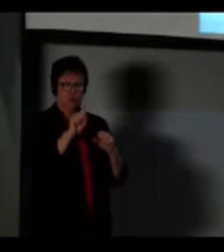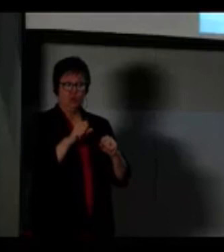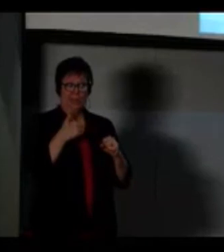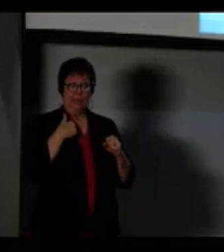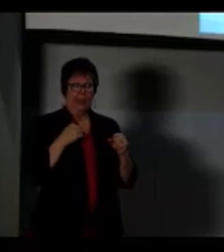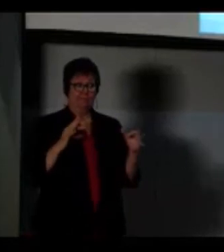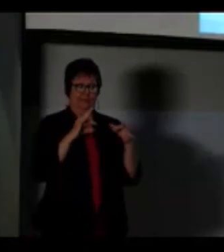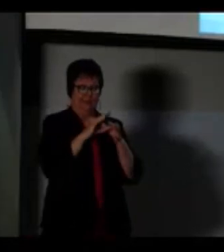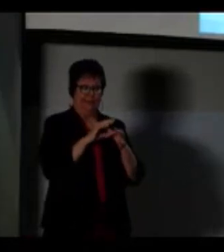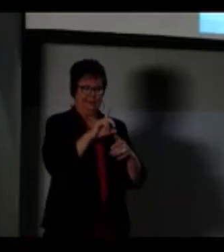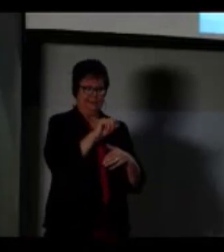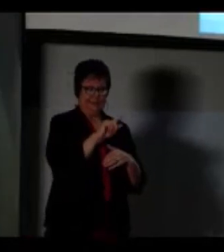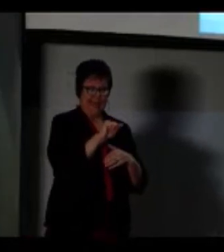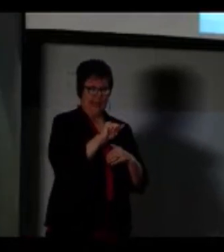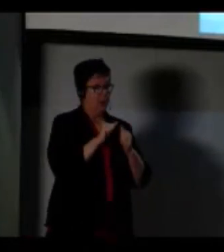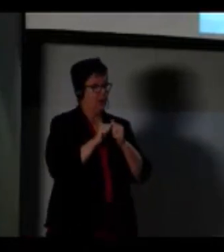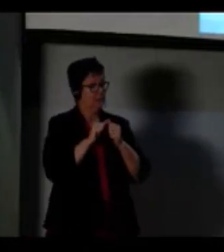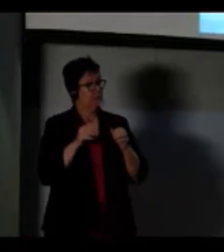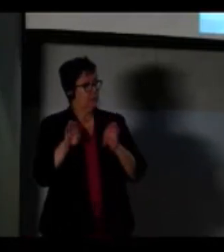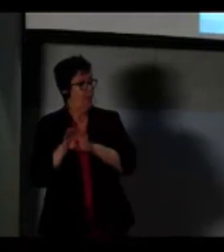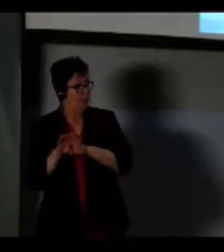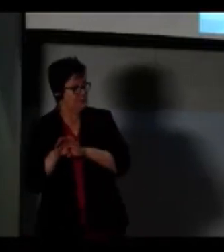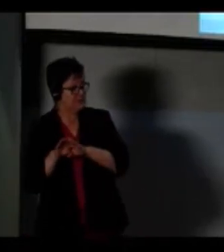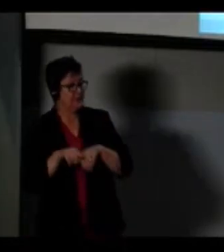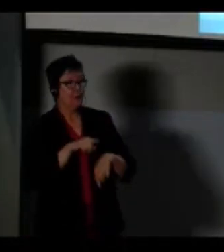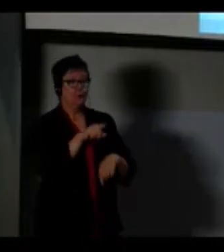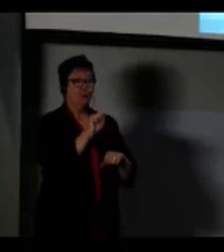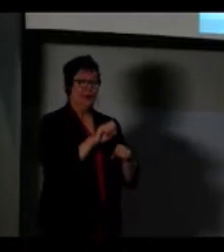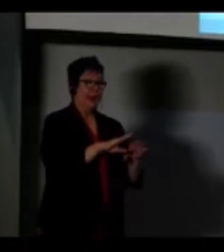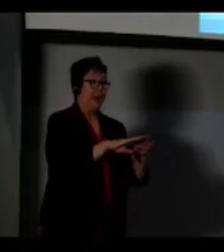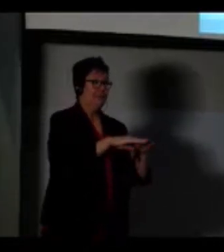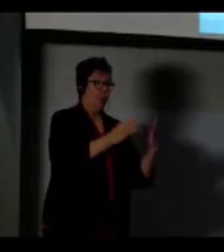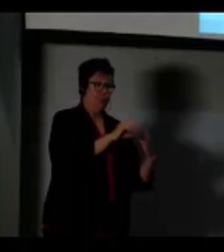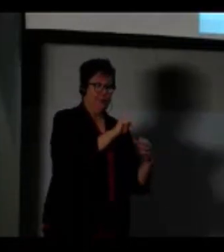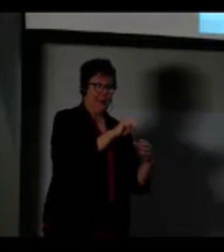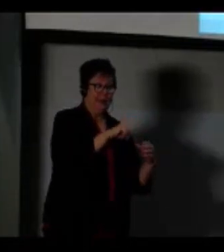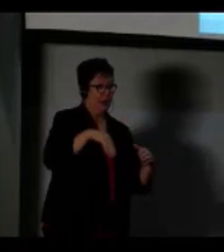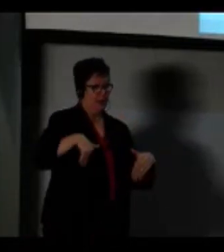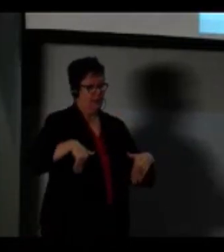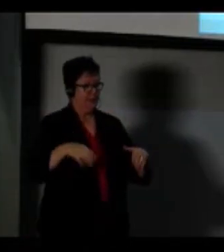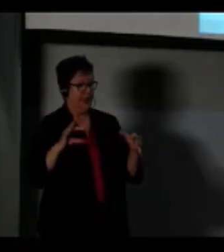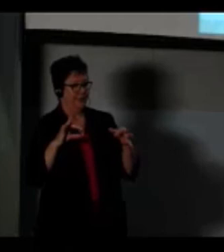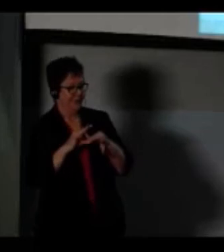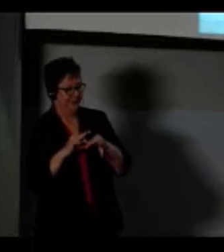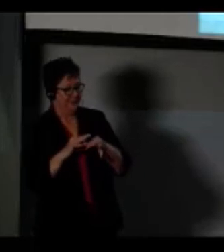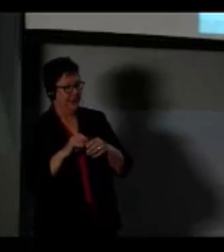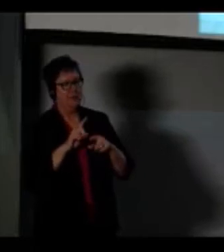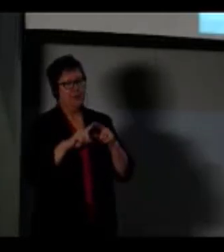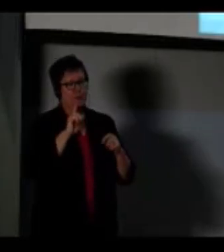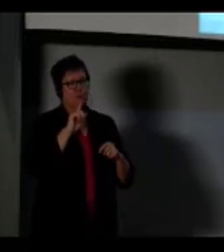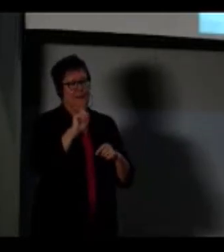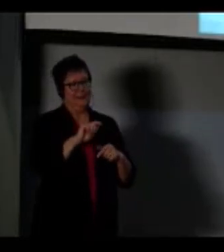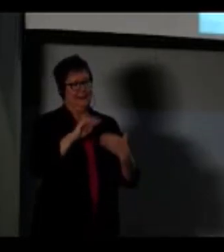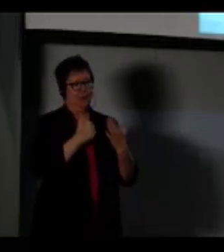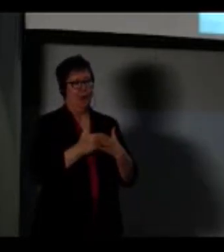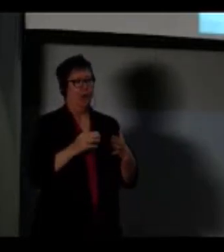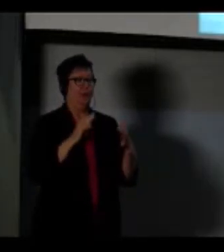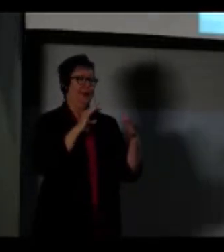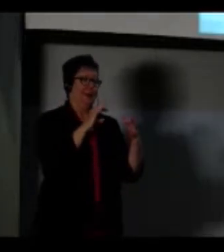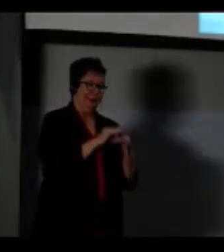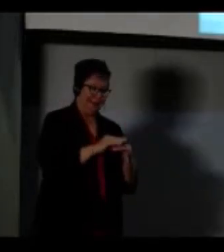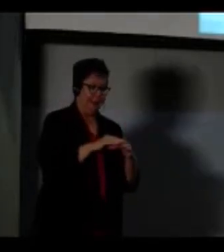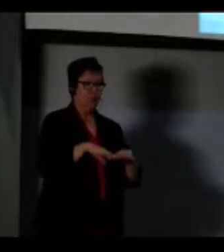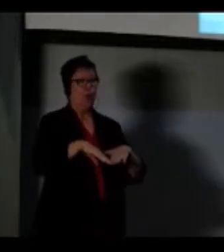data without it being open. You can have open data without it being linked, but you really need all three to have linked open